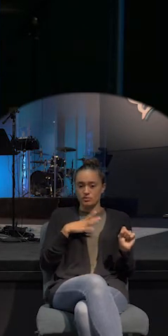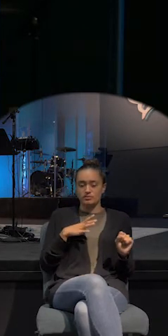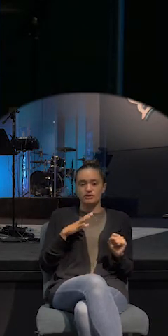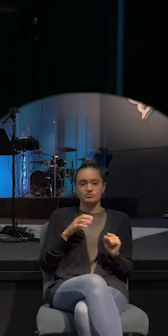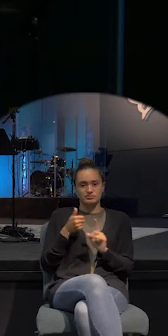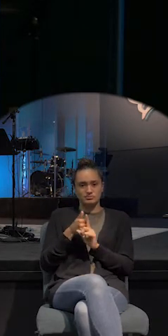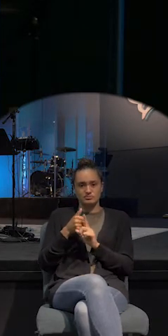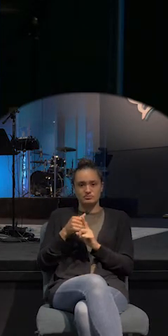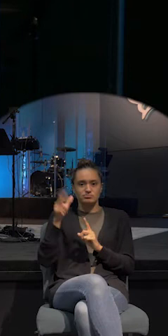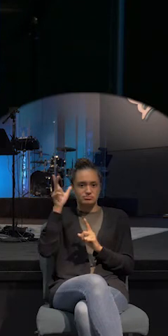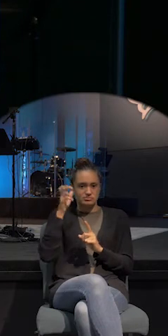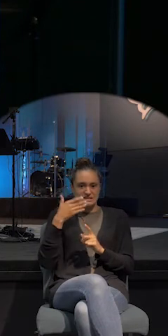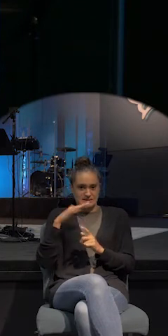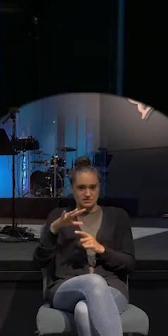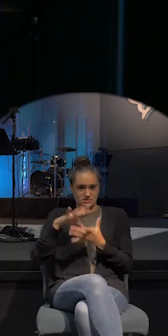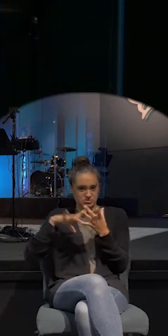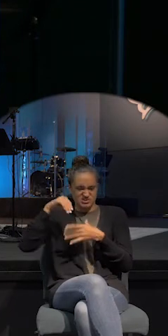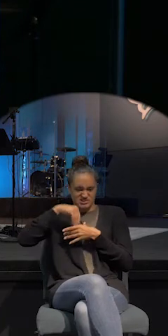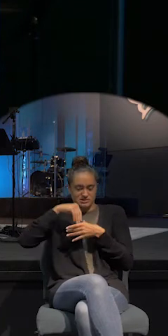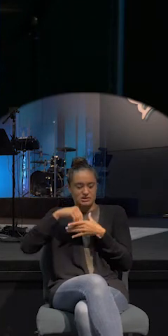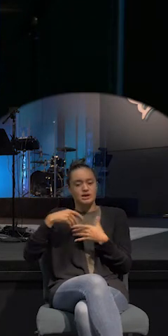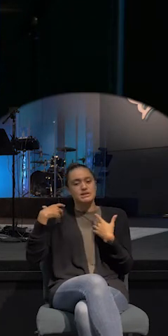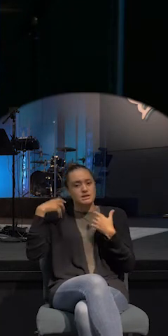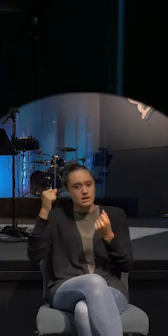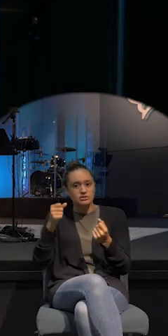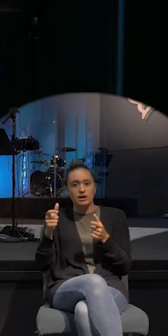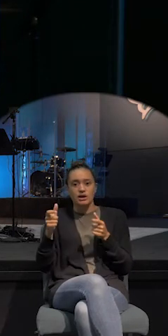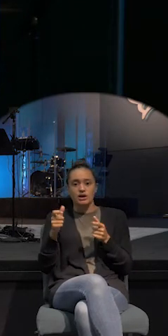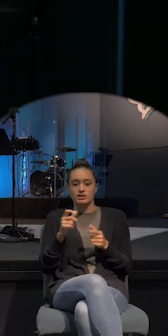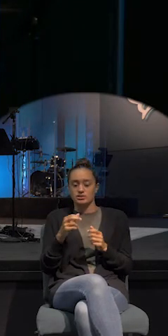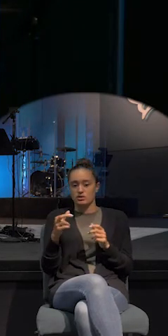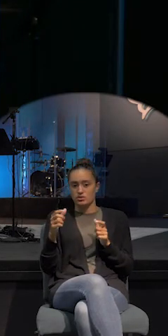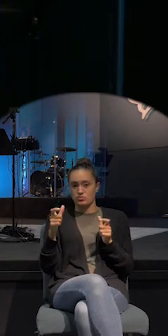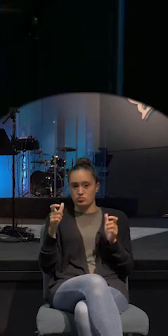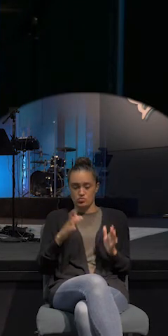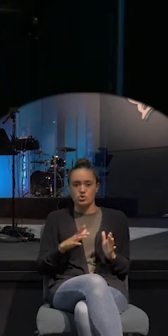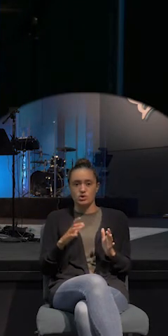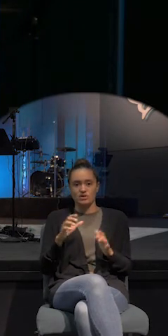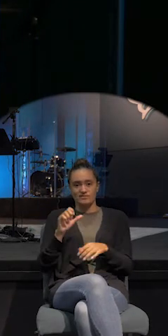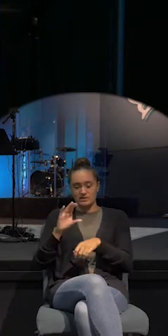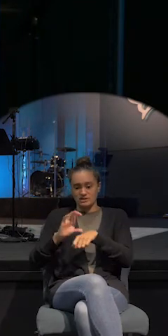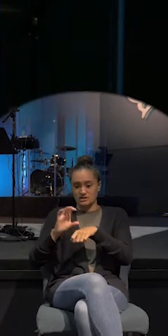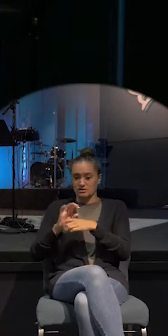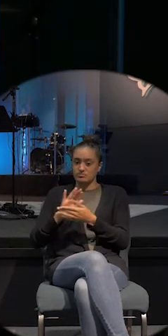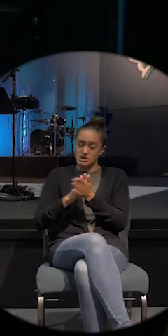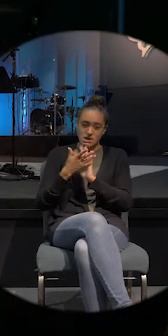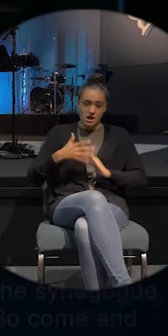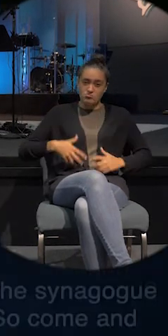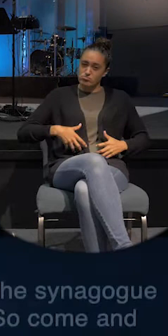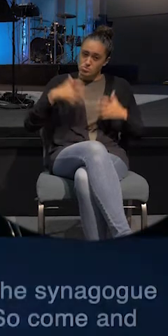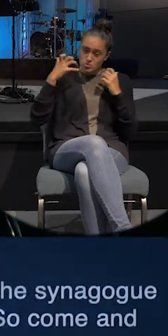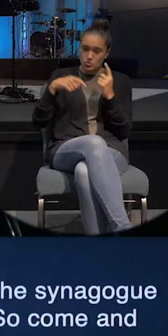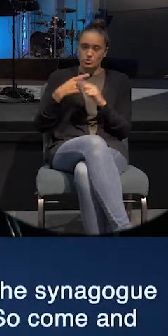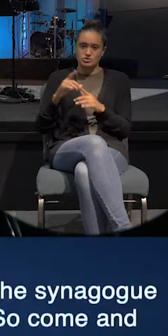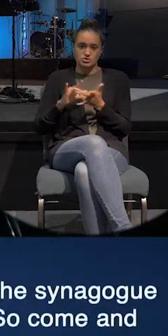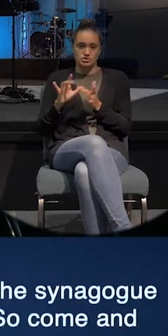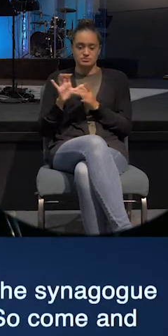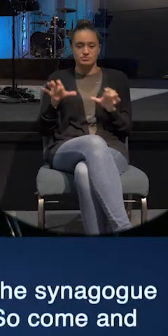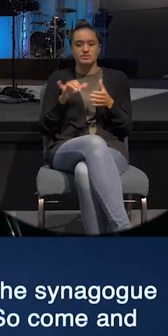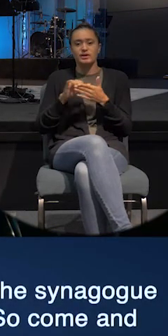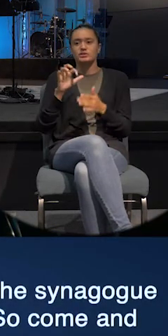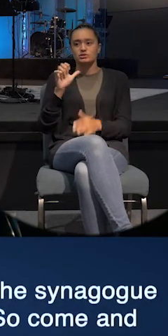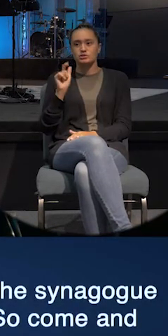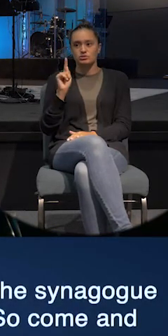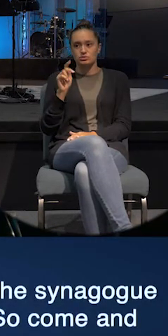on the Sabbath. The ruler of the synagogue became incensed when Jesus did so. It's found in Luke 13, verse 14, and